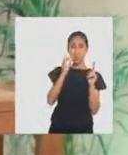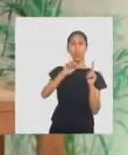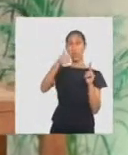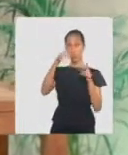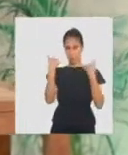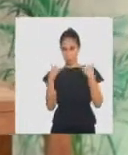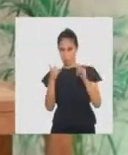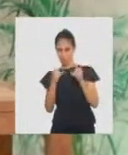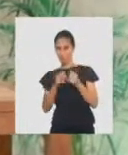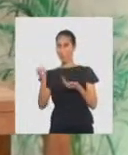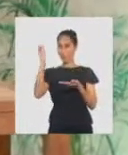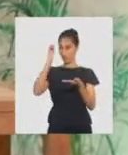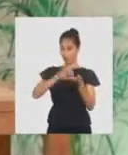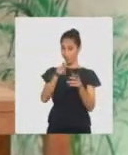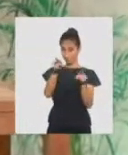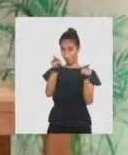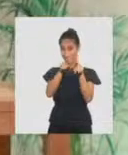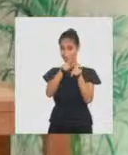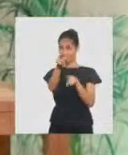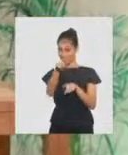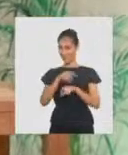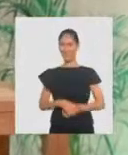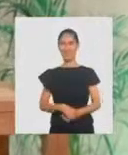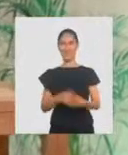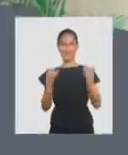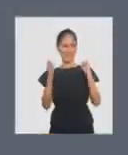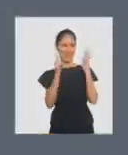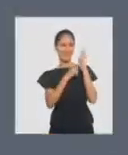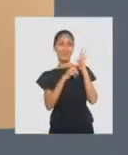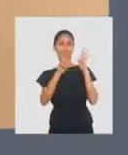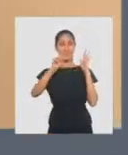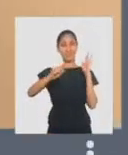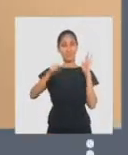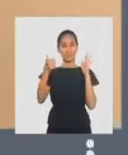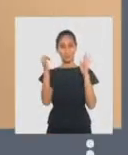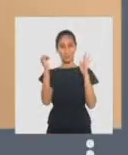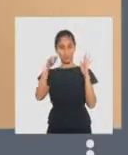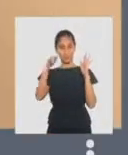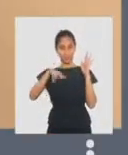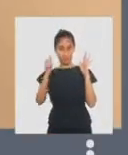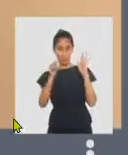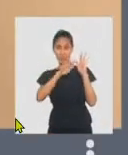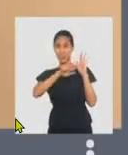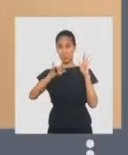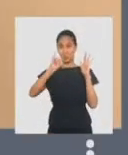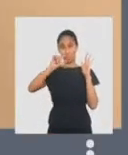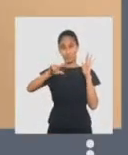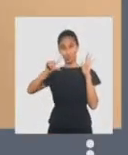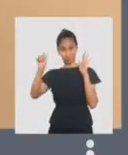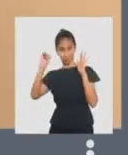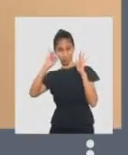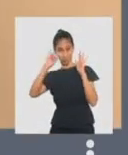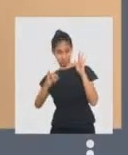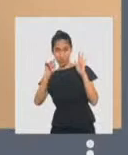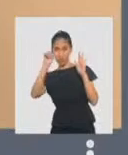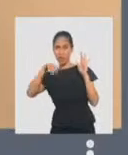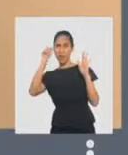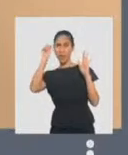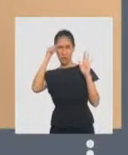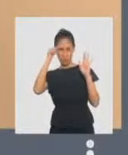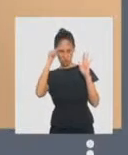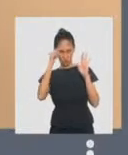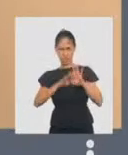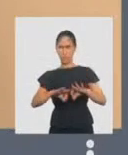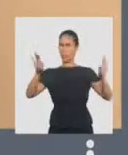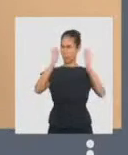el siguiente juego. Intenten ustedes también. Sarina y Yari, let's remember and say the